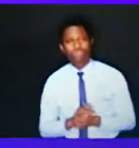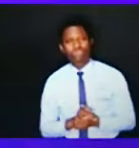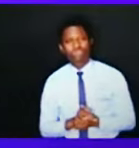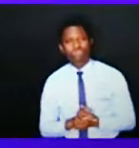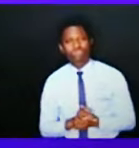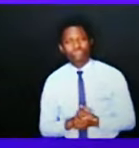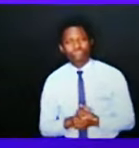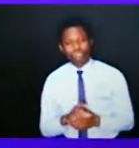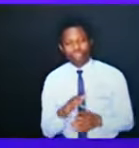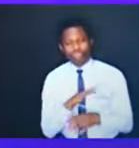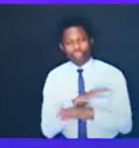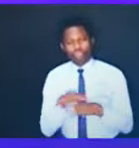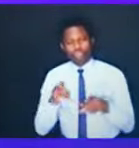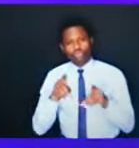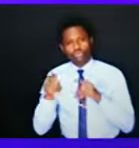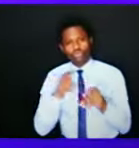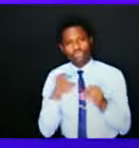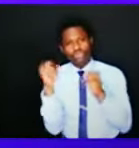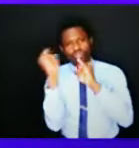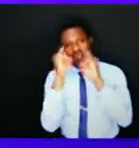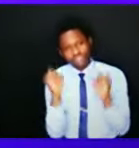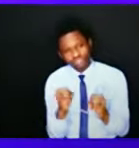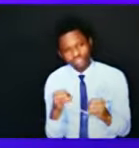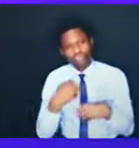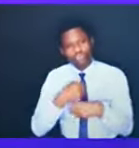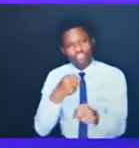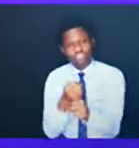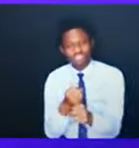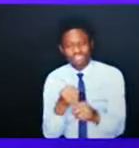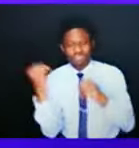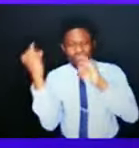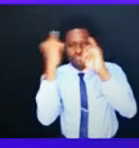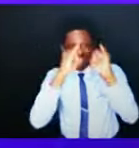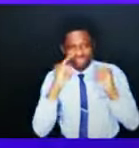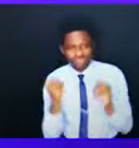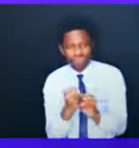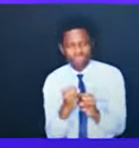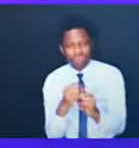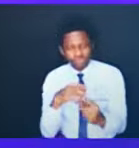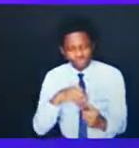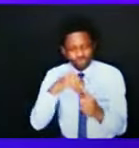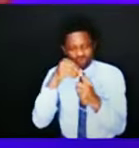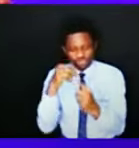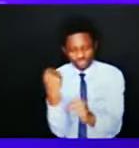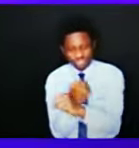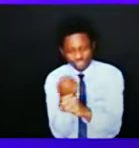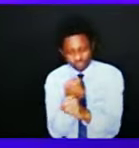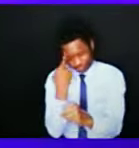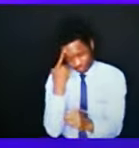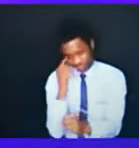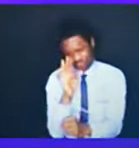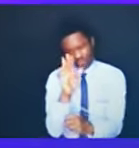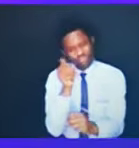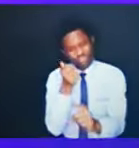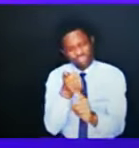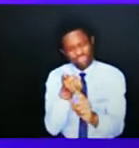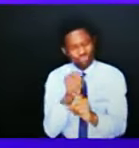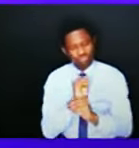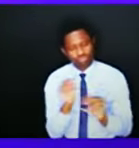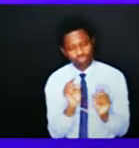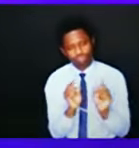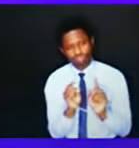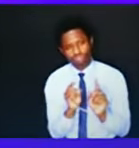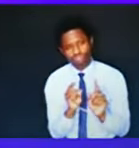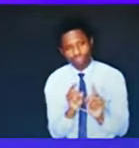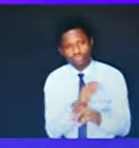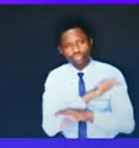Leviticus 26:1. Do not make idols or set up an image or a sacred stone for yourself. And do